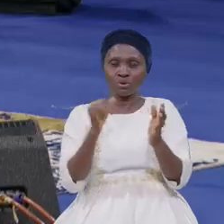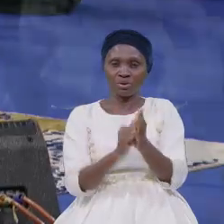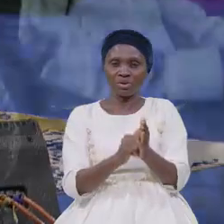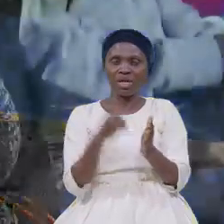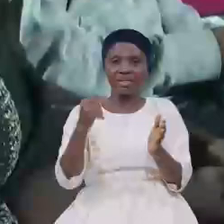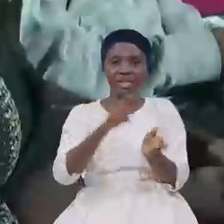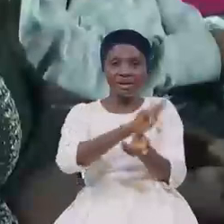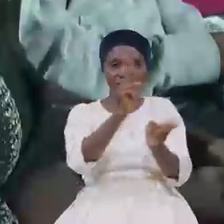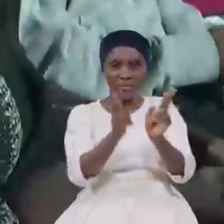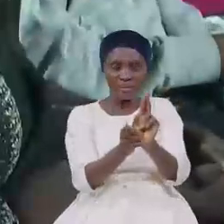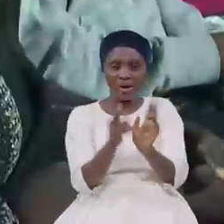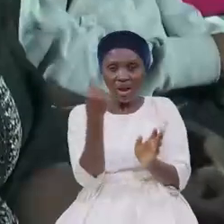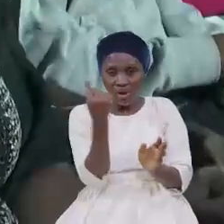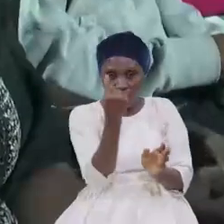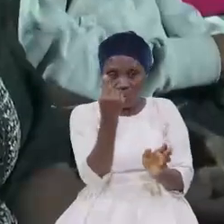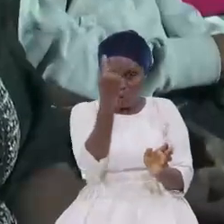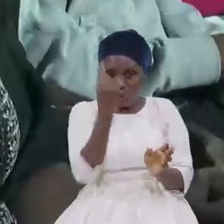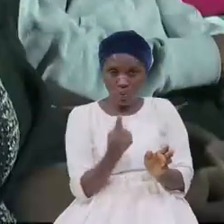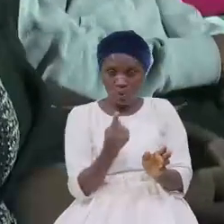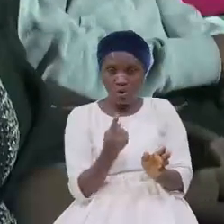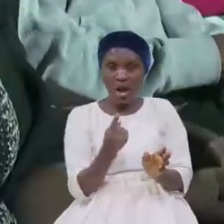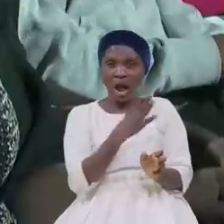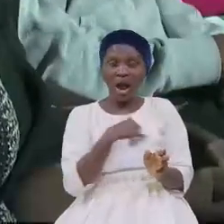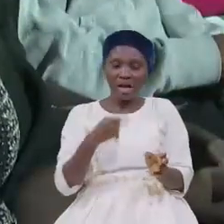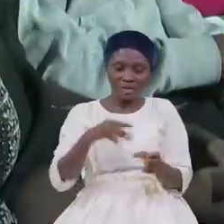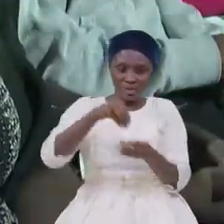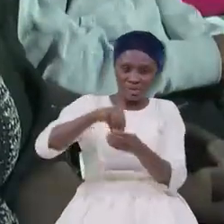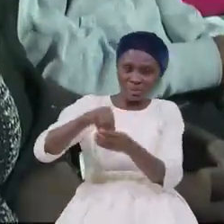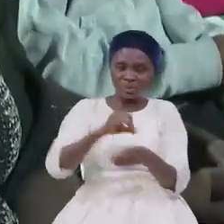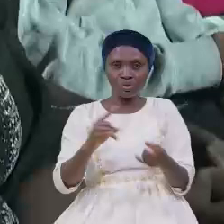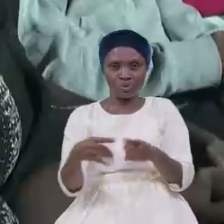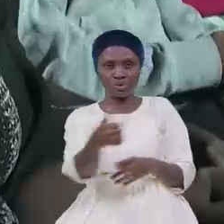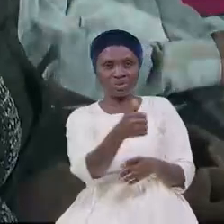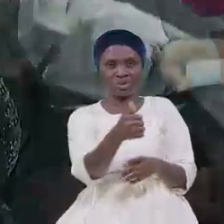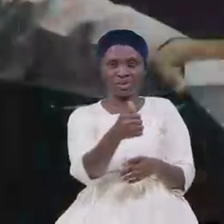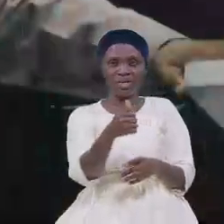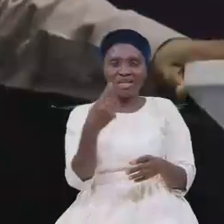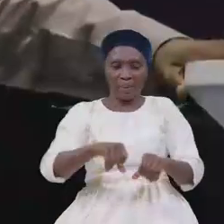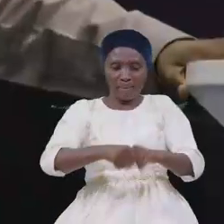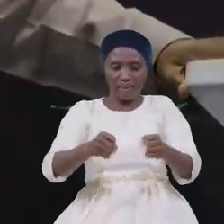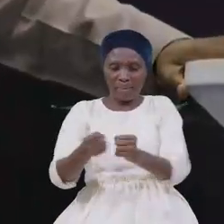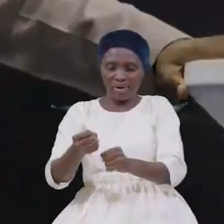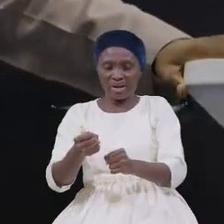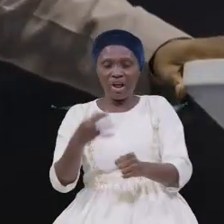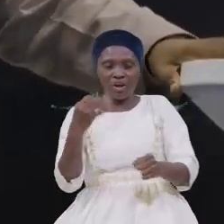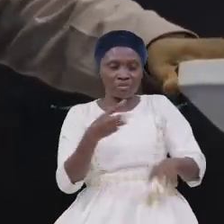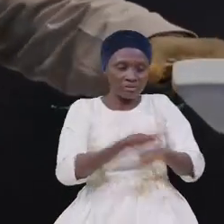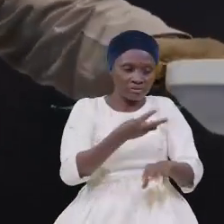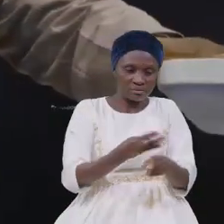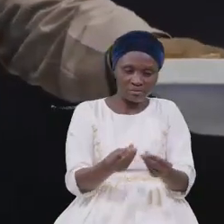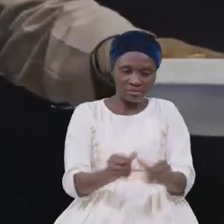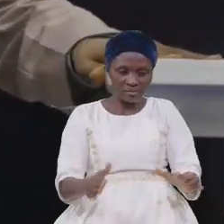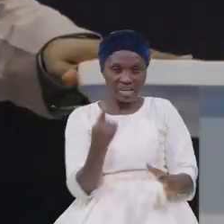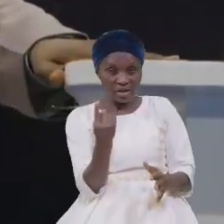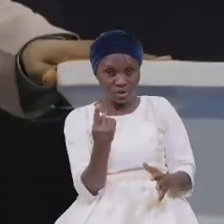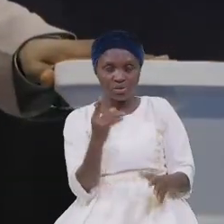alone and the sowing to yourself alone, the breaking up, the fallow ground alone, cannot bring